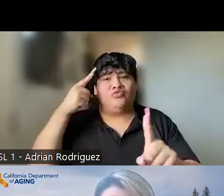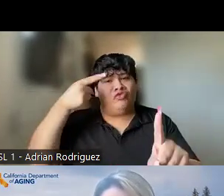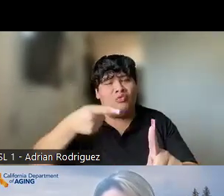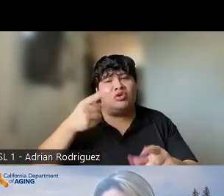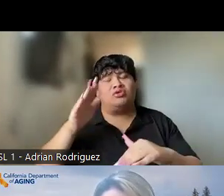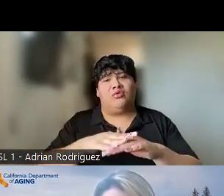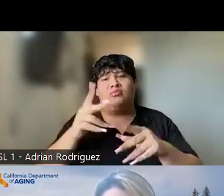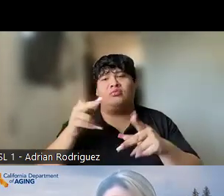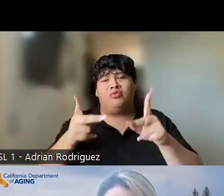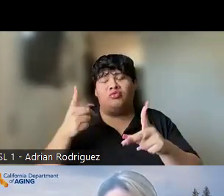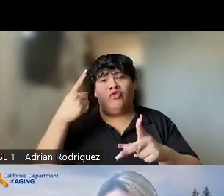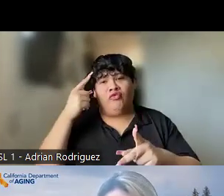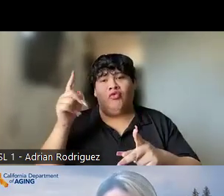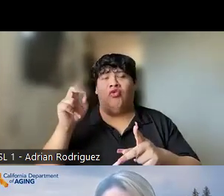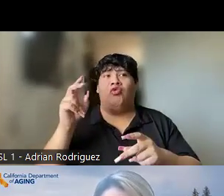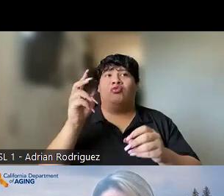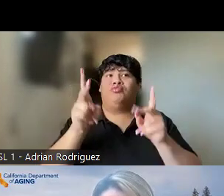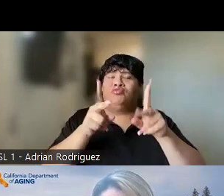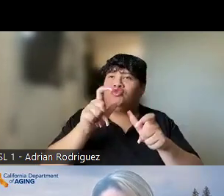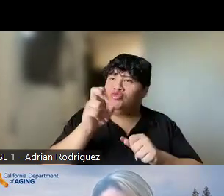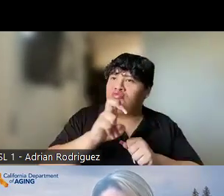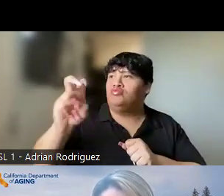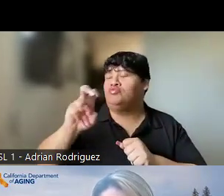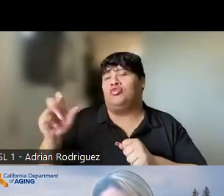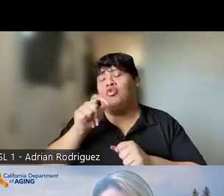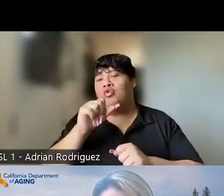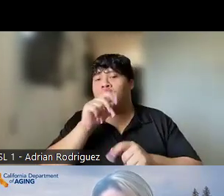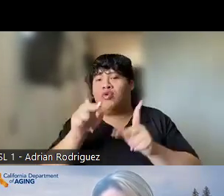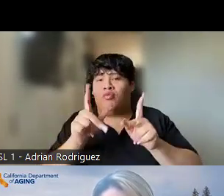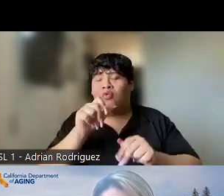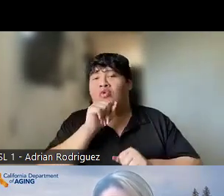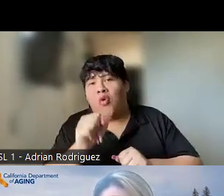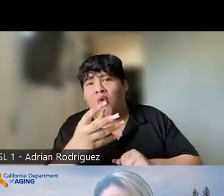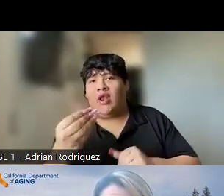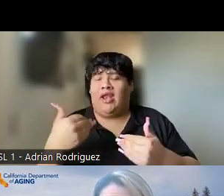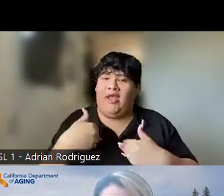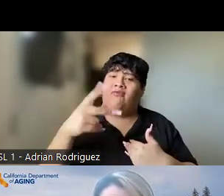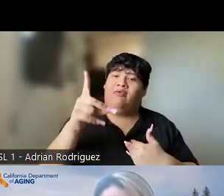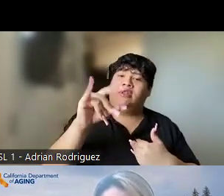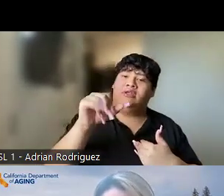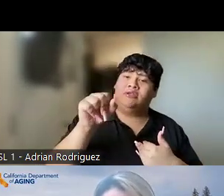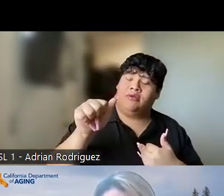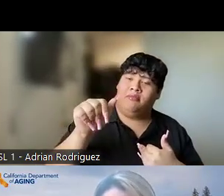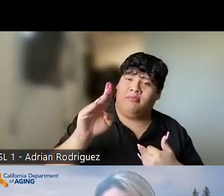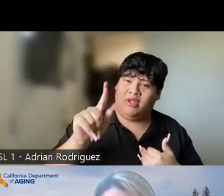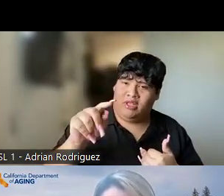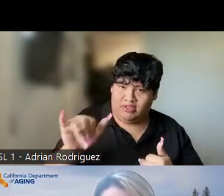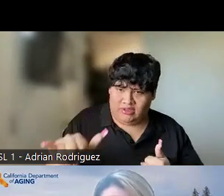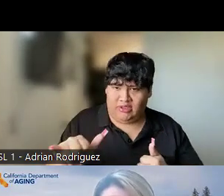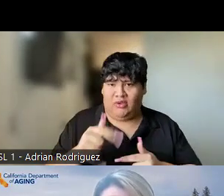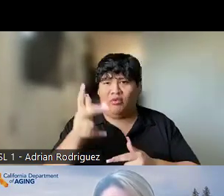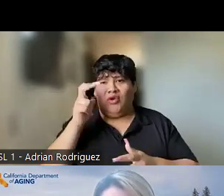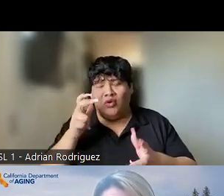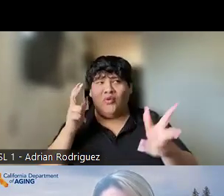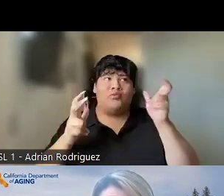on accessibility and mobility for older adults and people with disabilities. We have heard so loud and clear